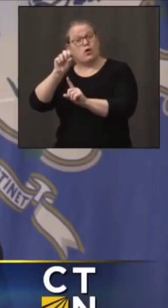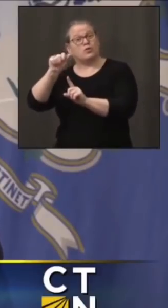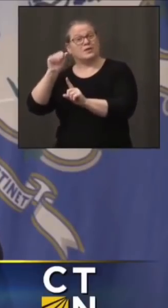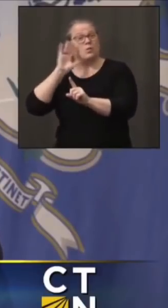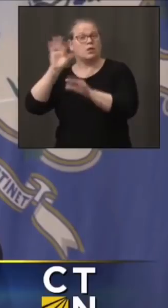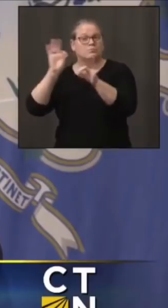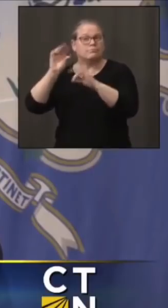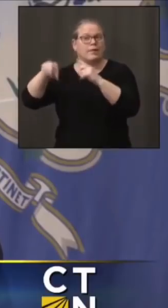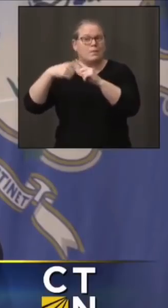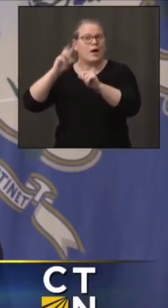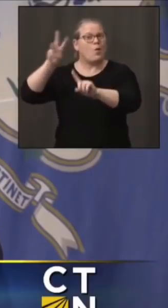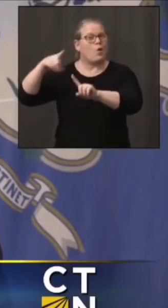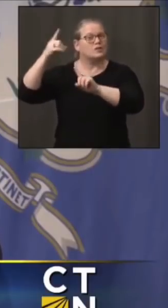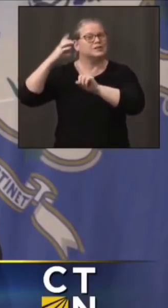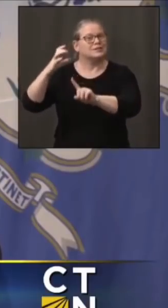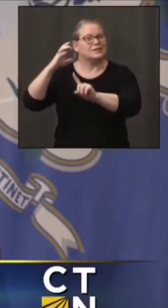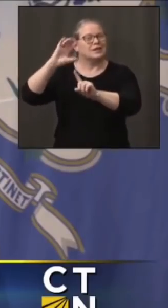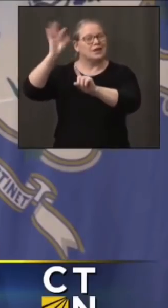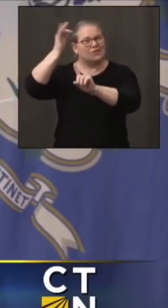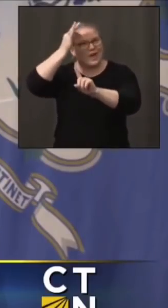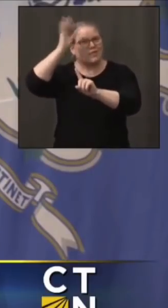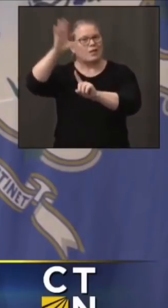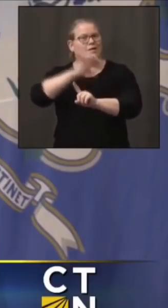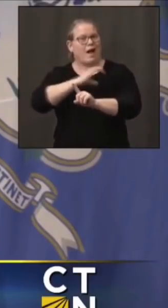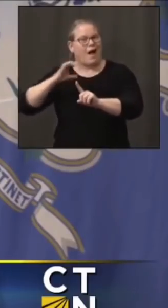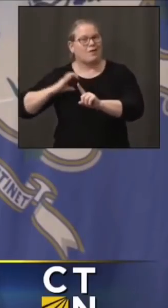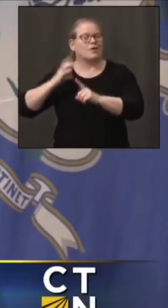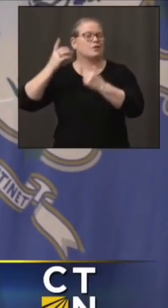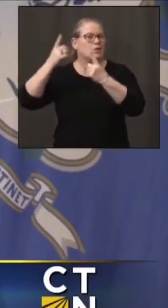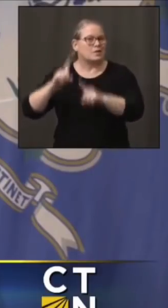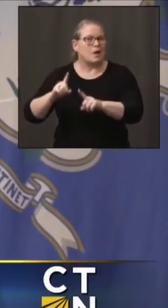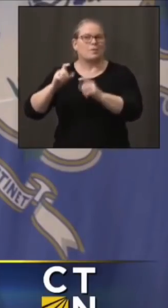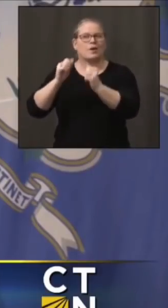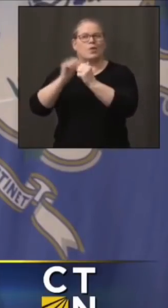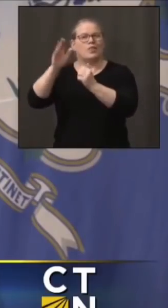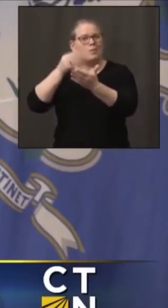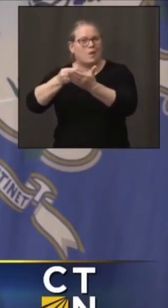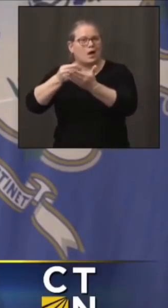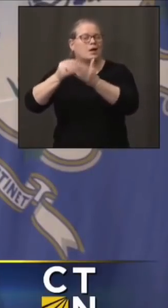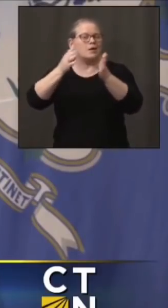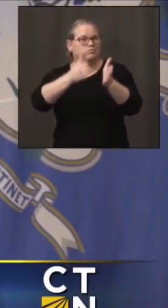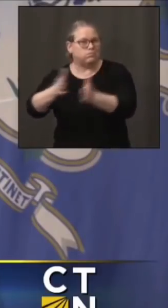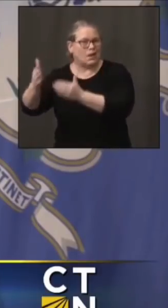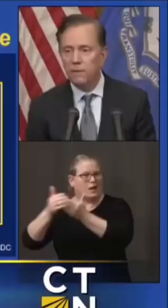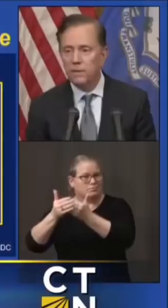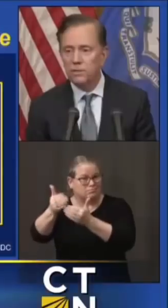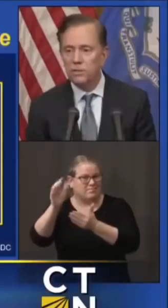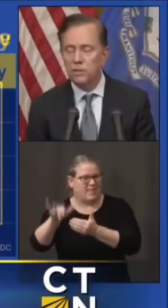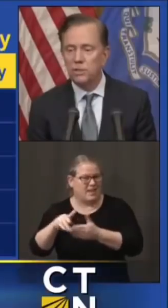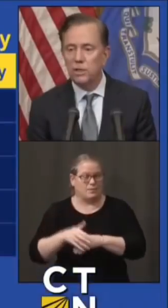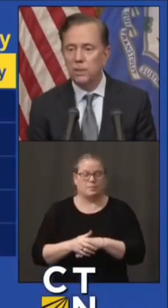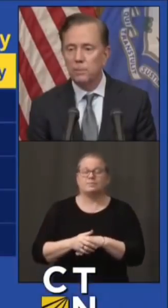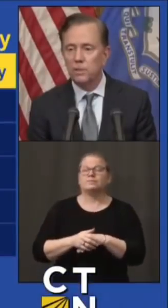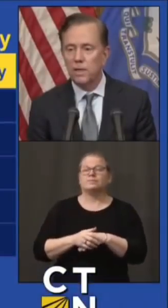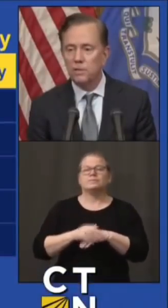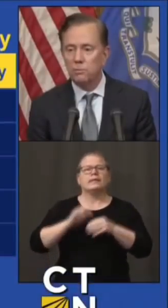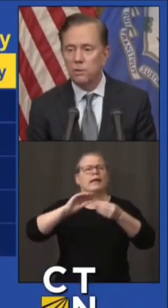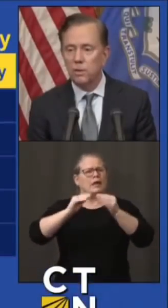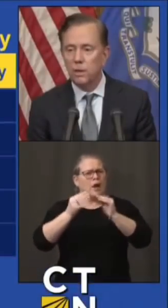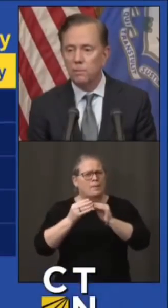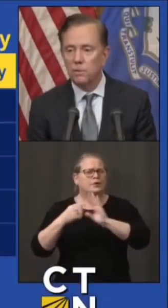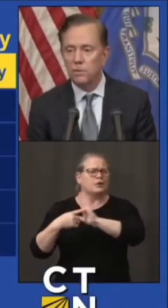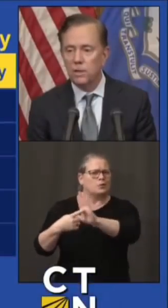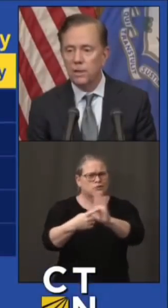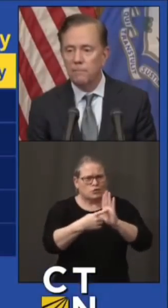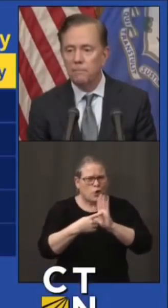the COVID relief money and things going forward. Let me just show you these numbers in brief. This is just a couple of days worth